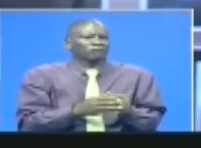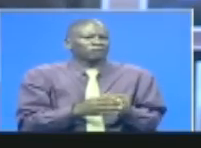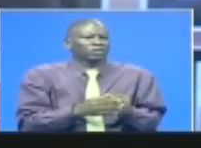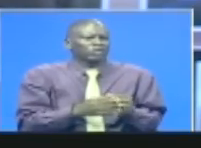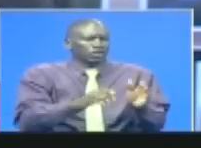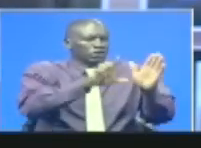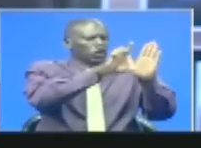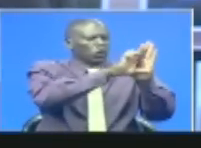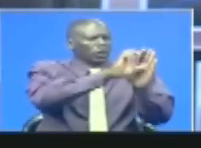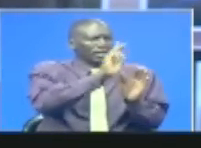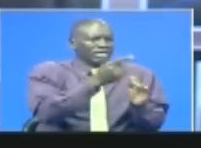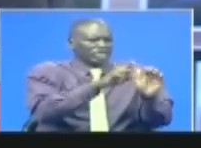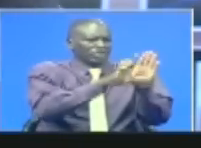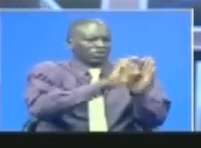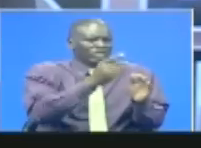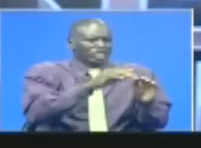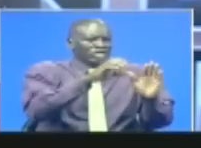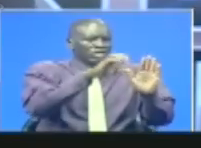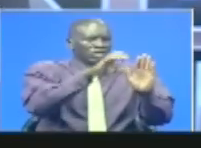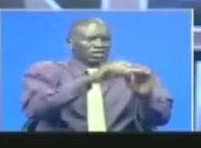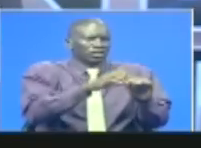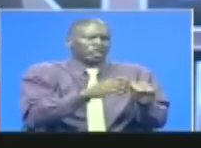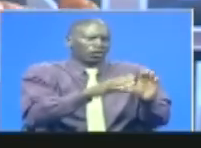laws in Kenya, our constitution envisages